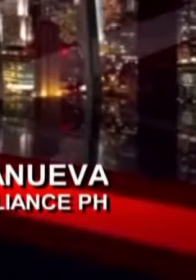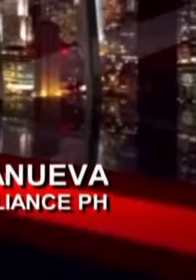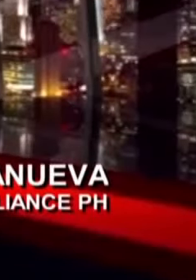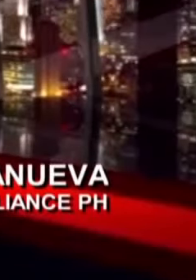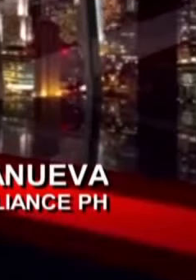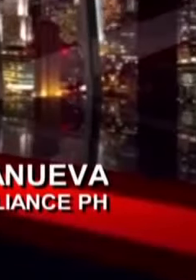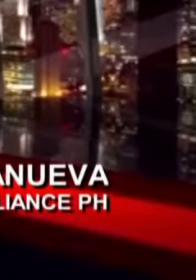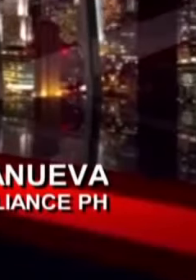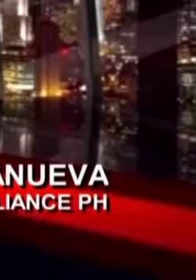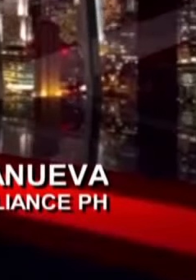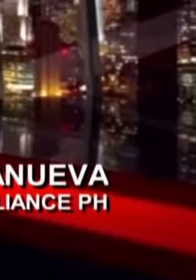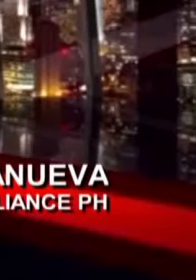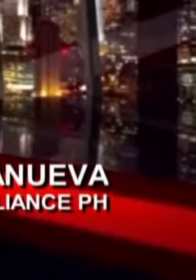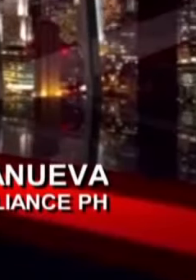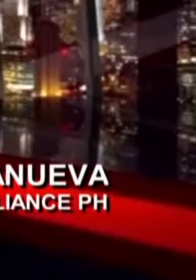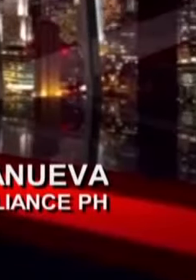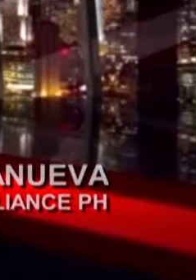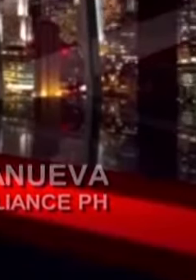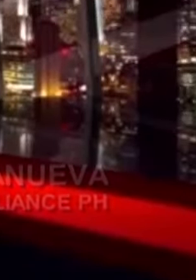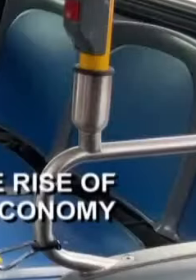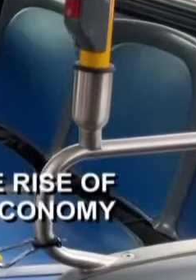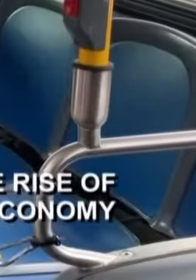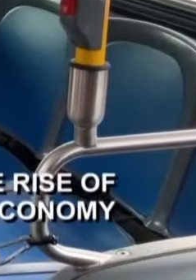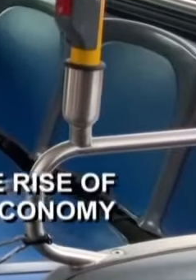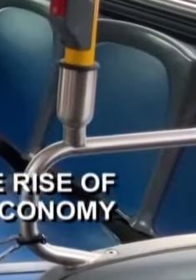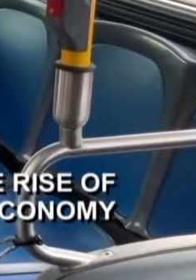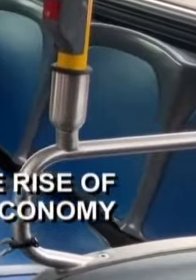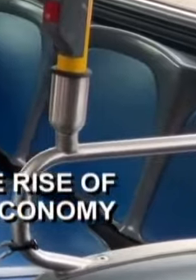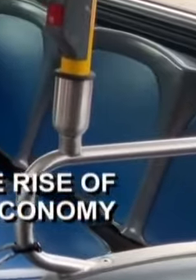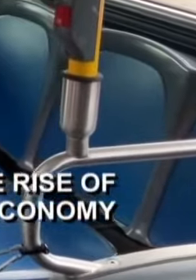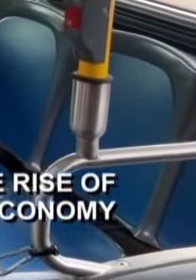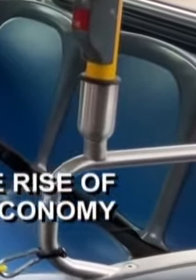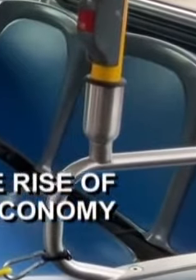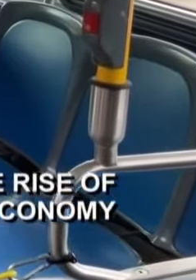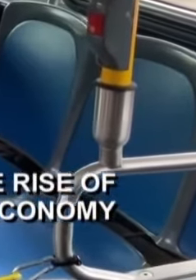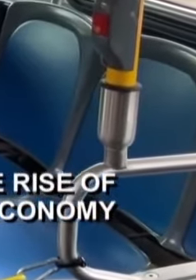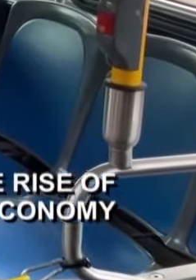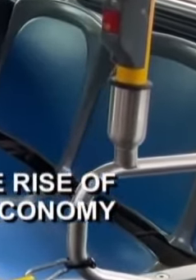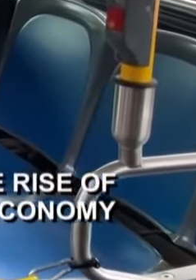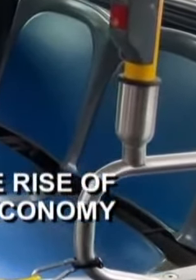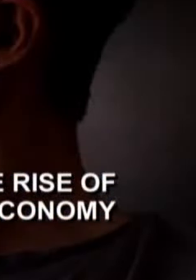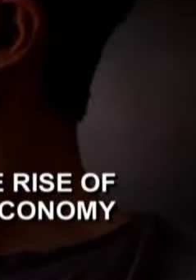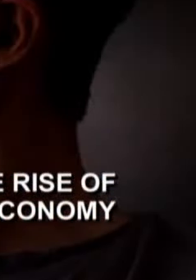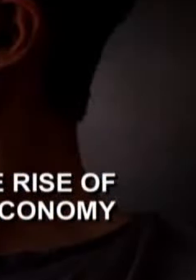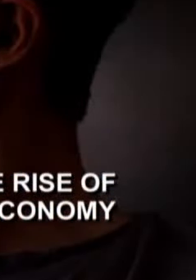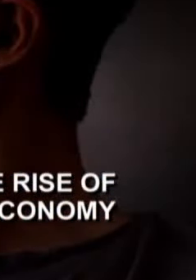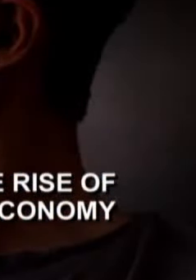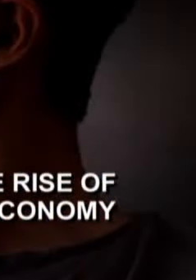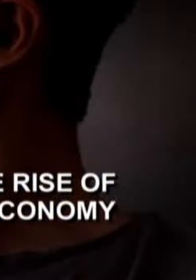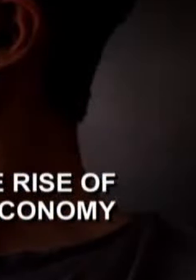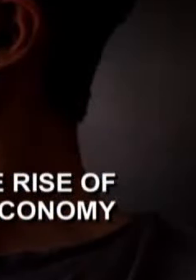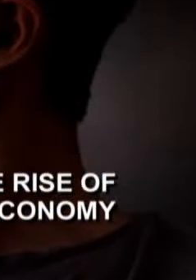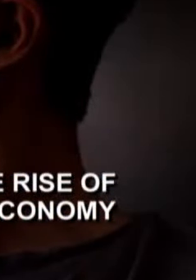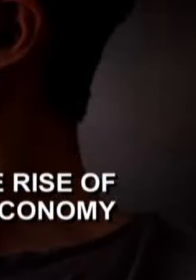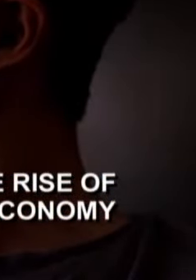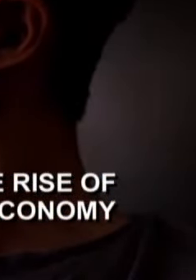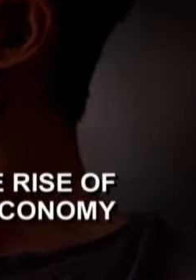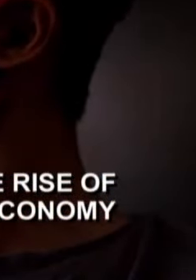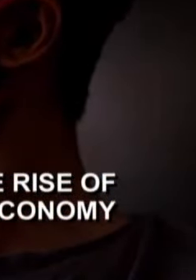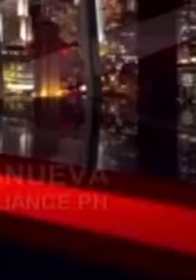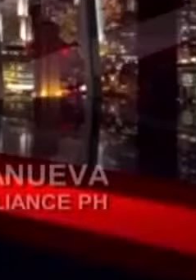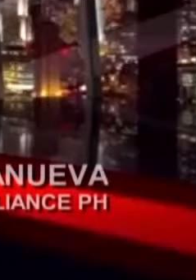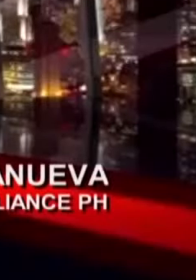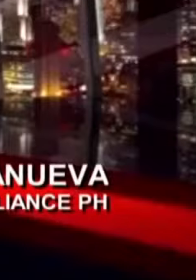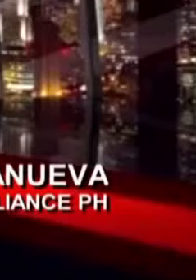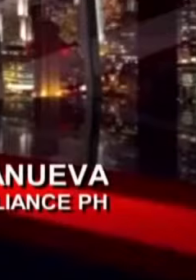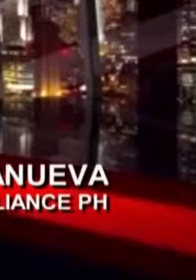greatest disruptor of all time is actually COVID-19. Because of limited mobility, people are also not being able to go to physical branches, etc.